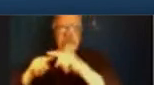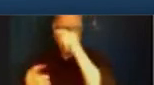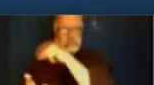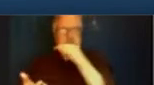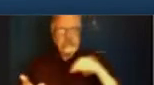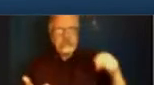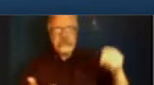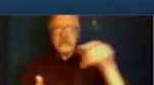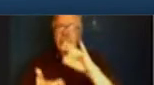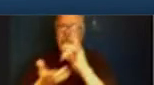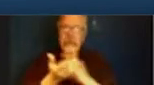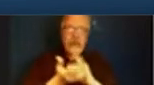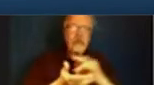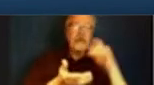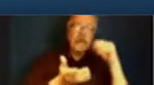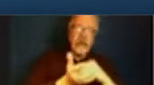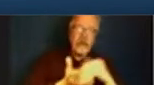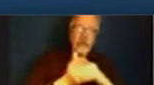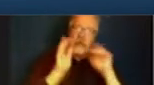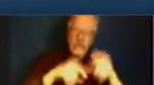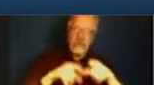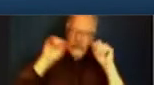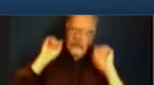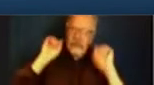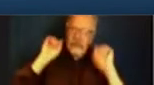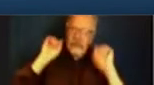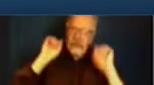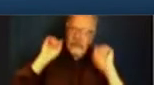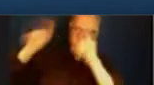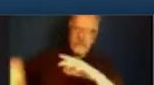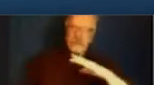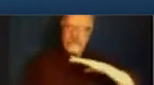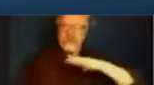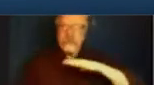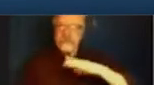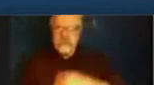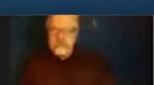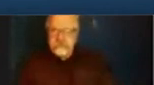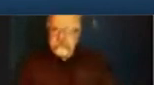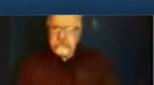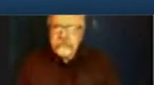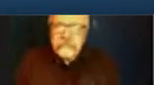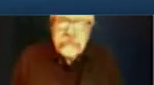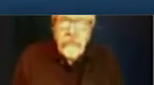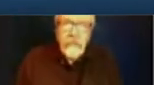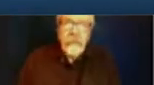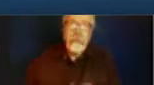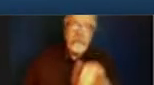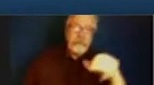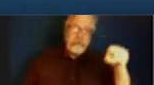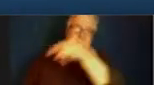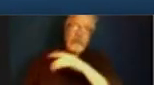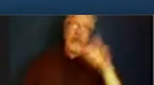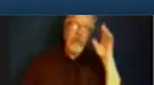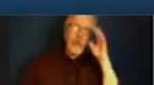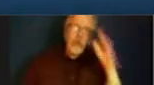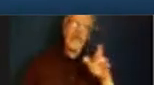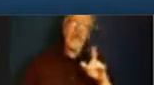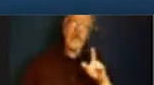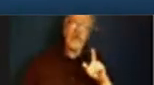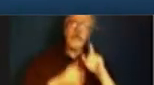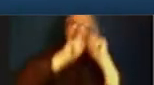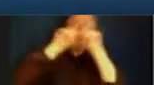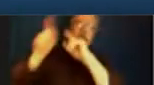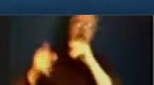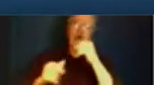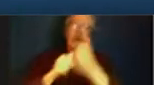at those locations. And basically, those enterprises will place orders with our Department of Health. They will be